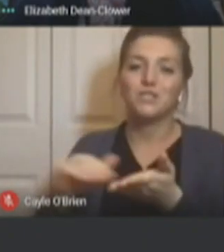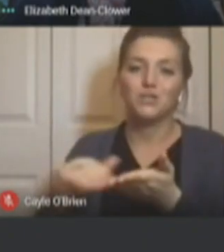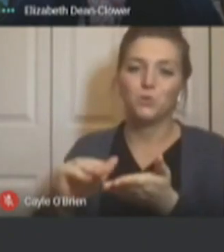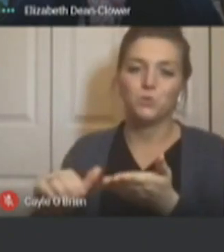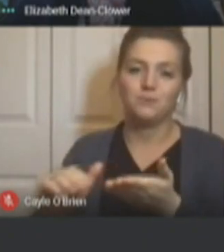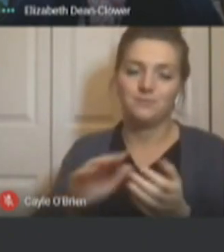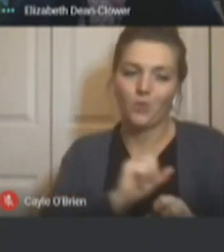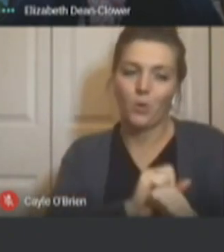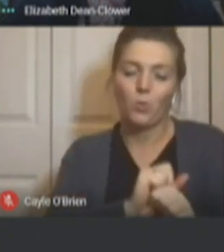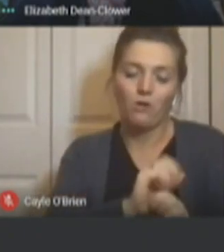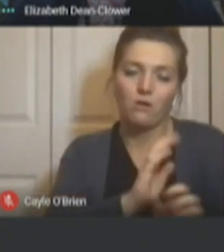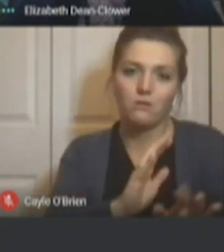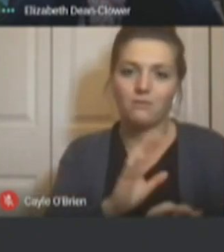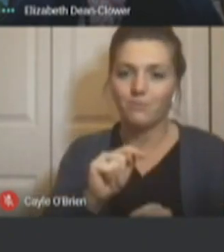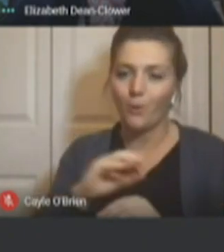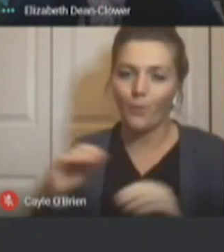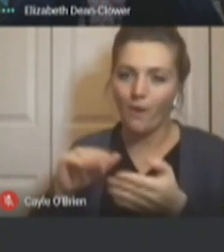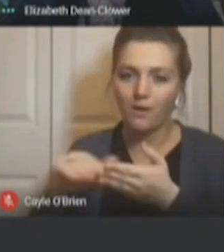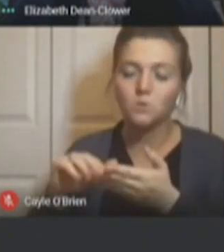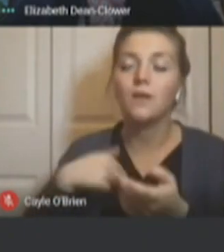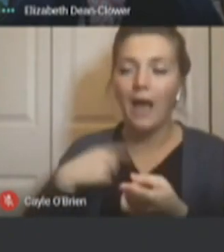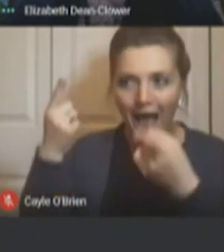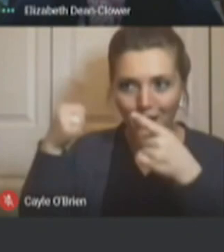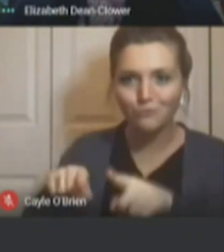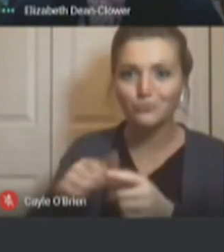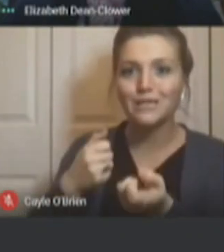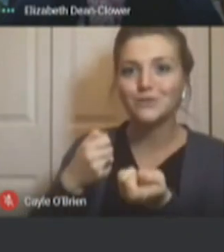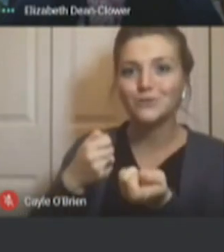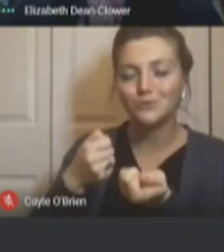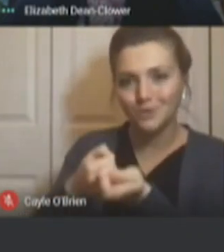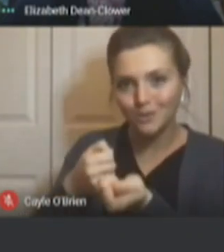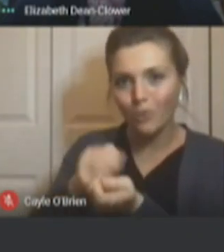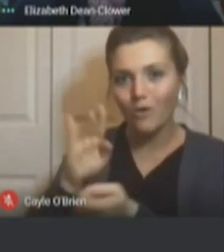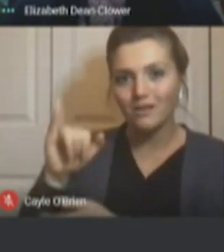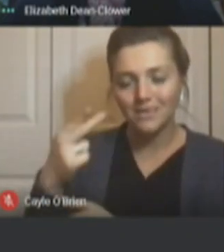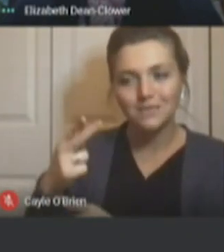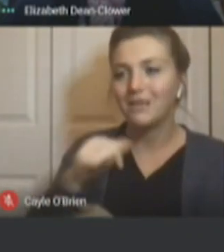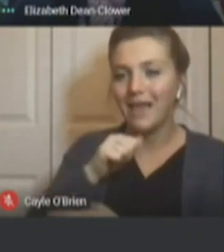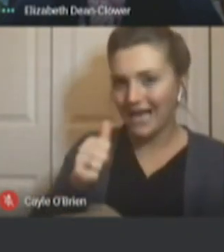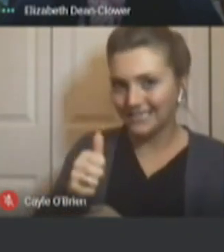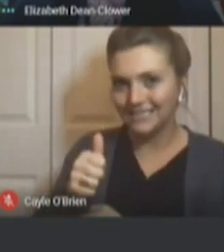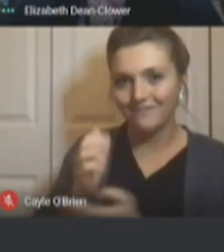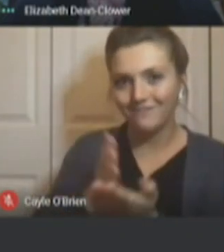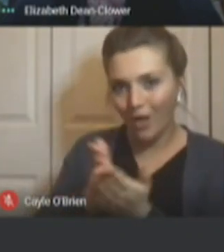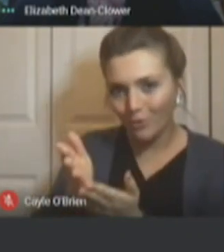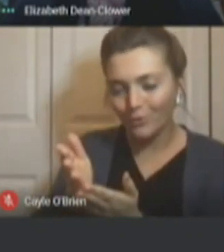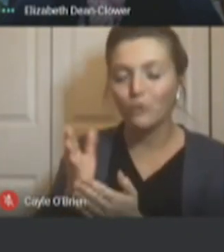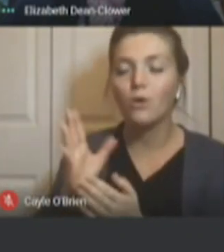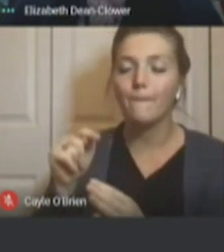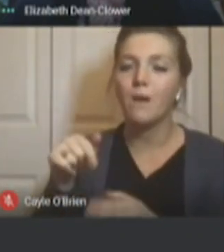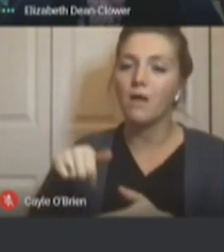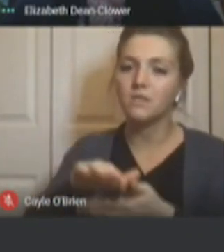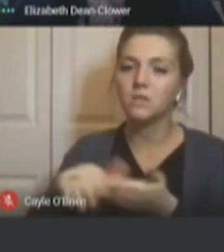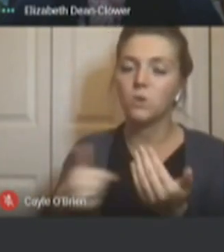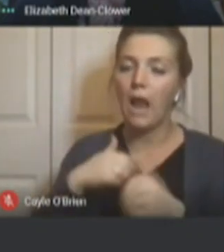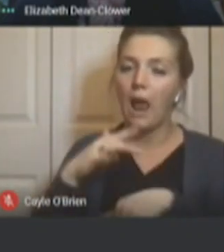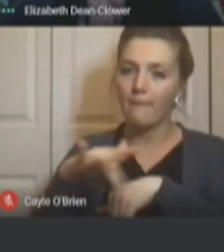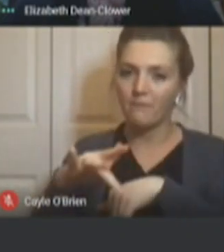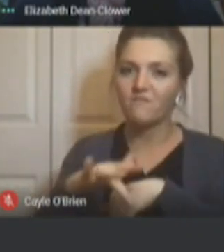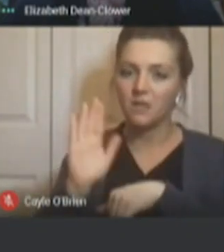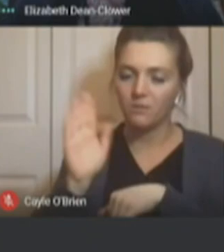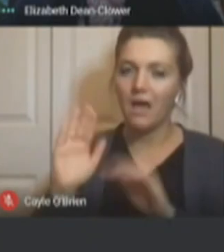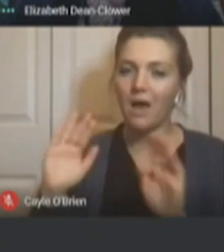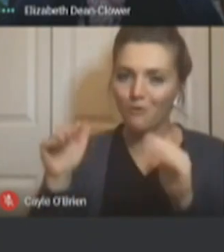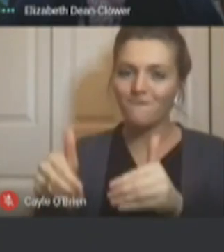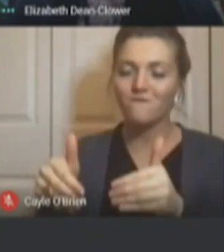that I did agree to help Elizabeth, and I haven't come through yet, but I will. I have a wide open weekend. I should be able to get to it this weekend, and